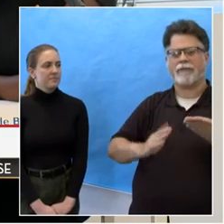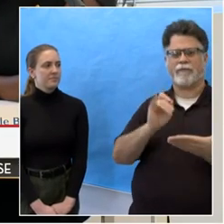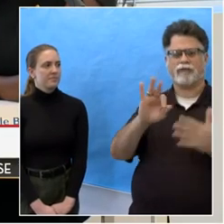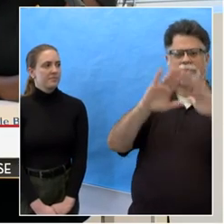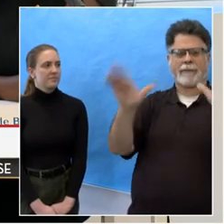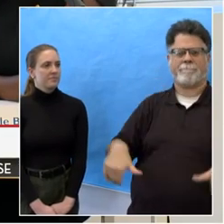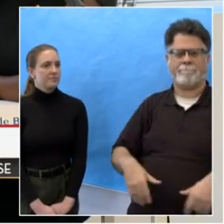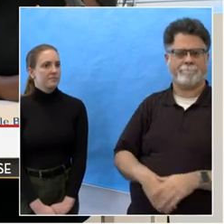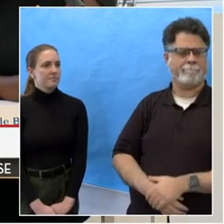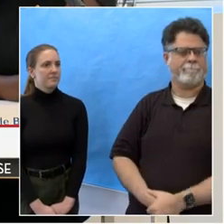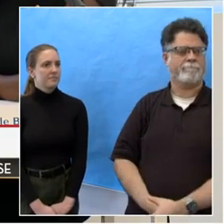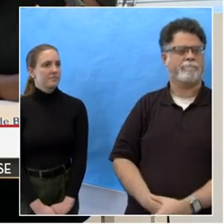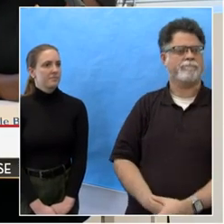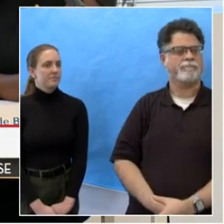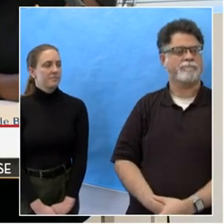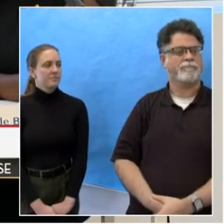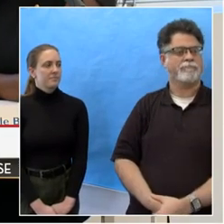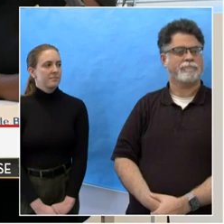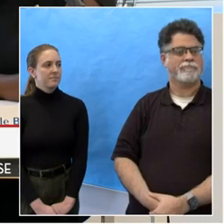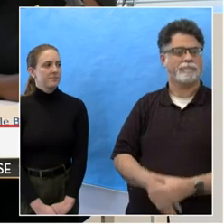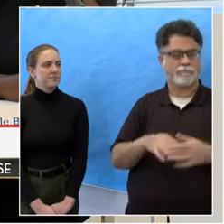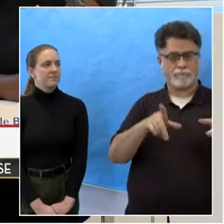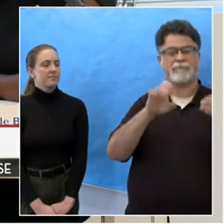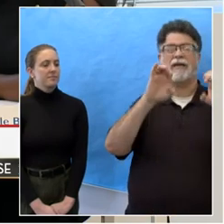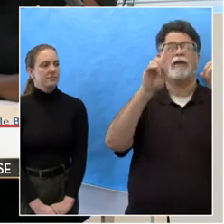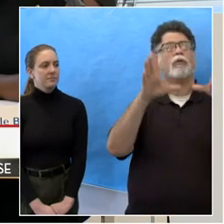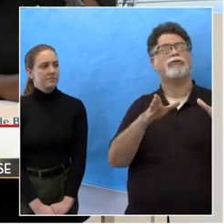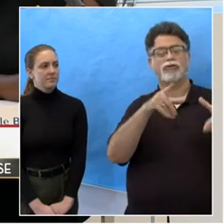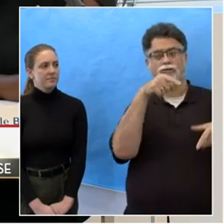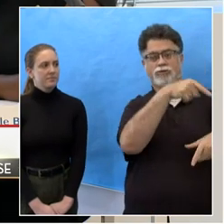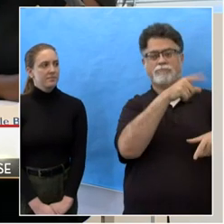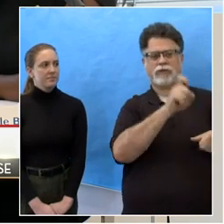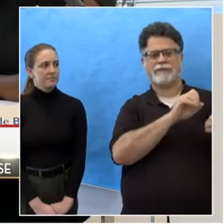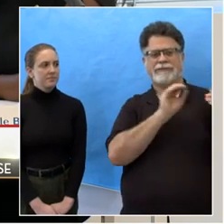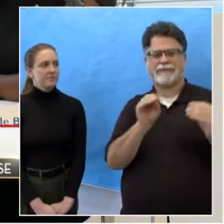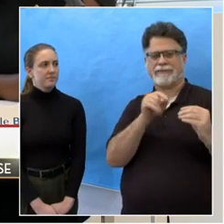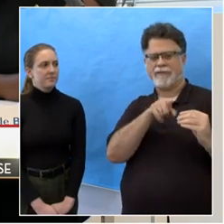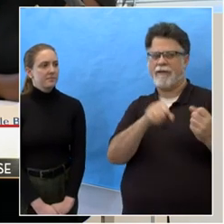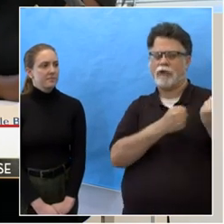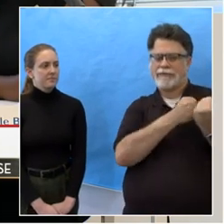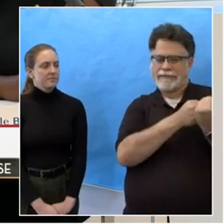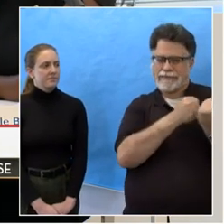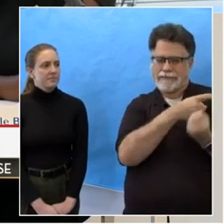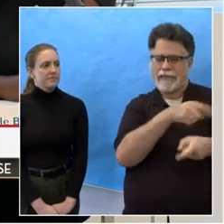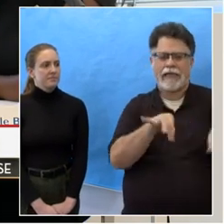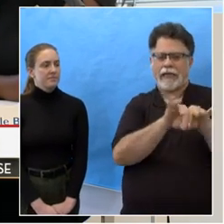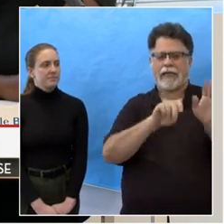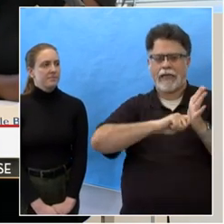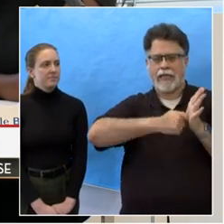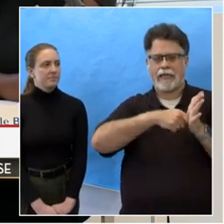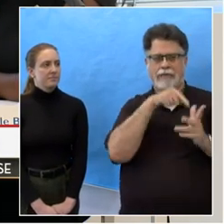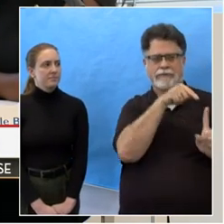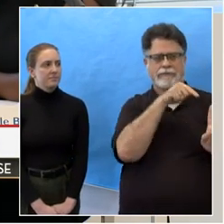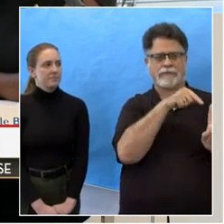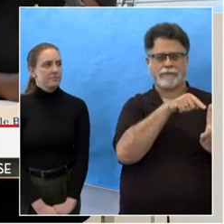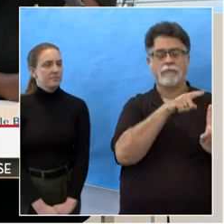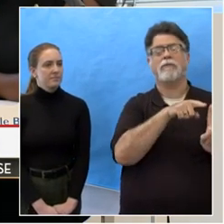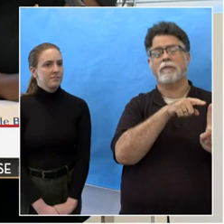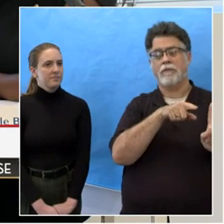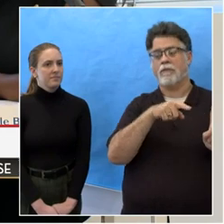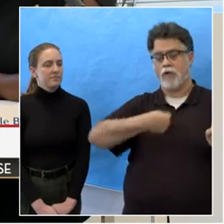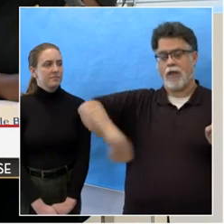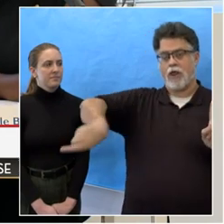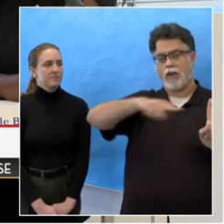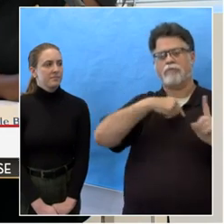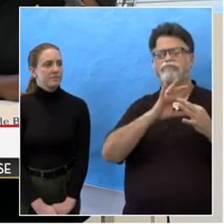we acknowledge the unique role that each of us here and all the educators across the district have to play